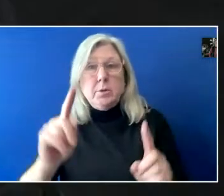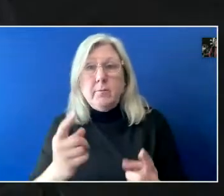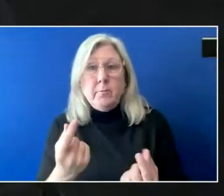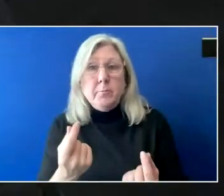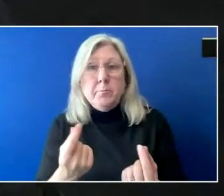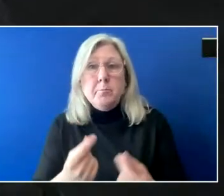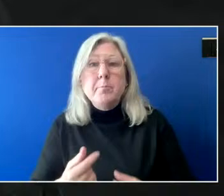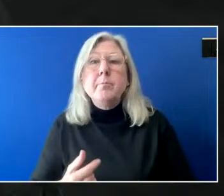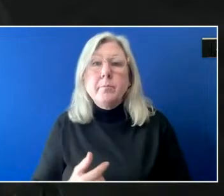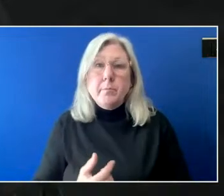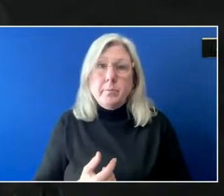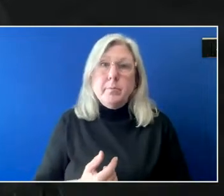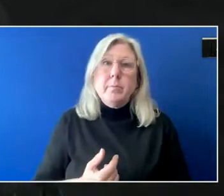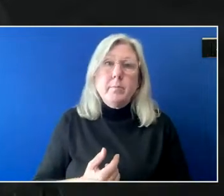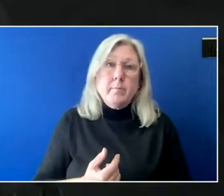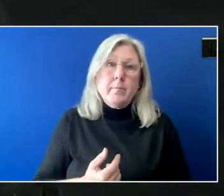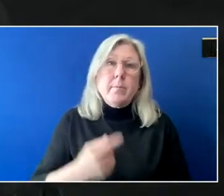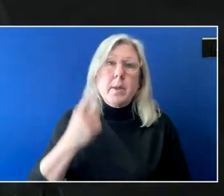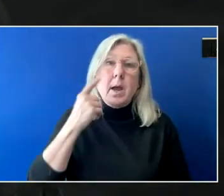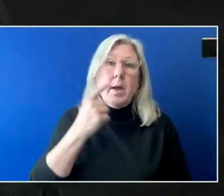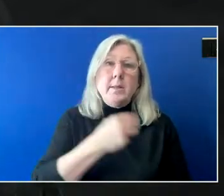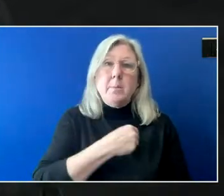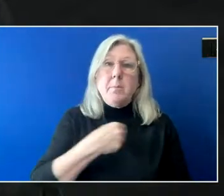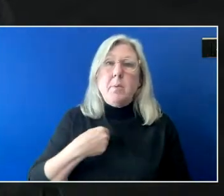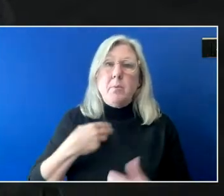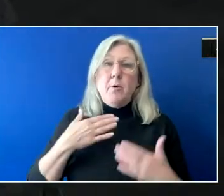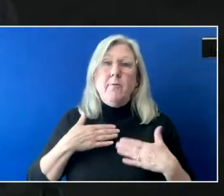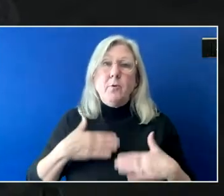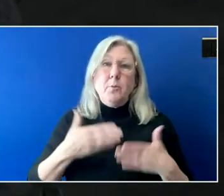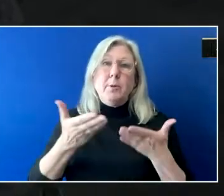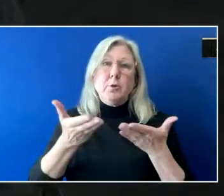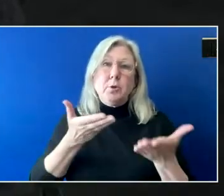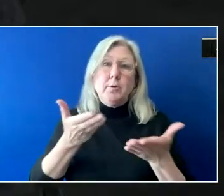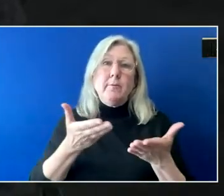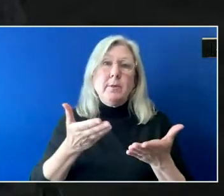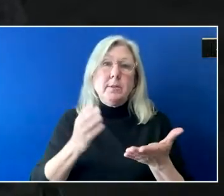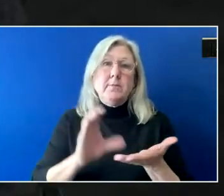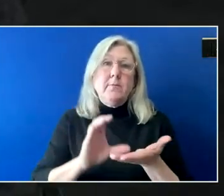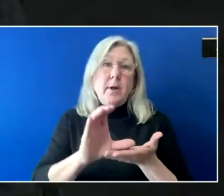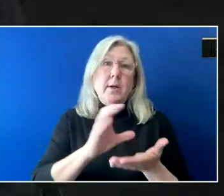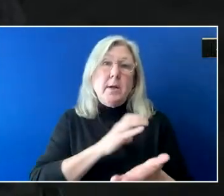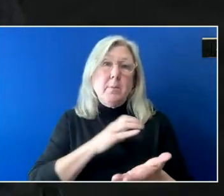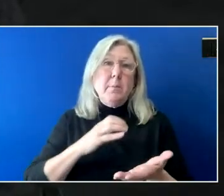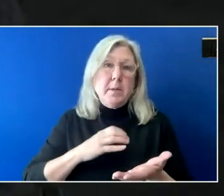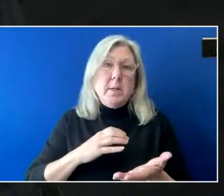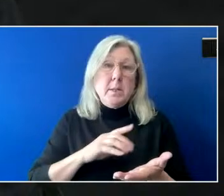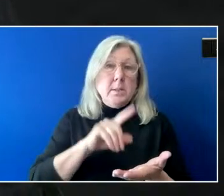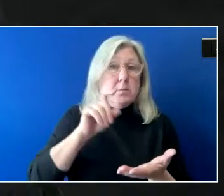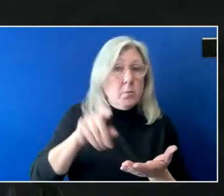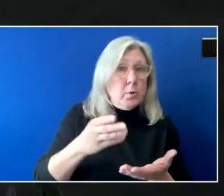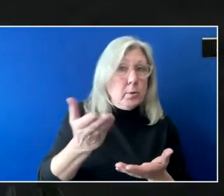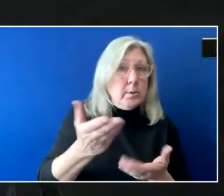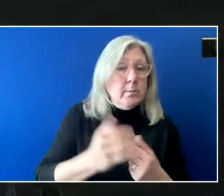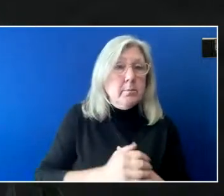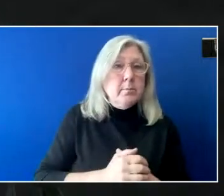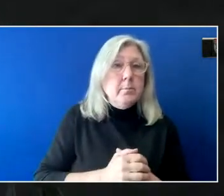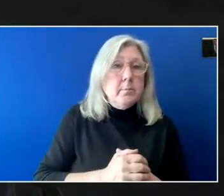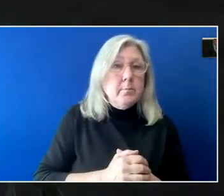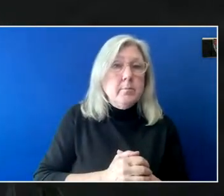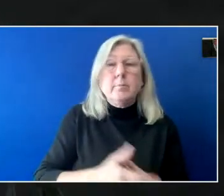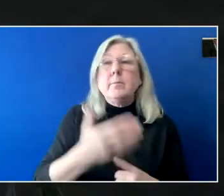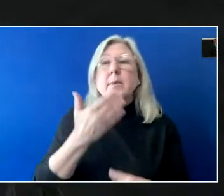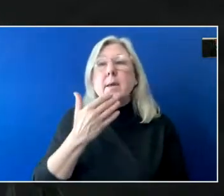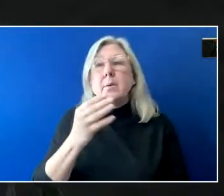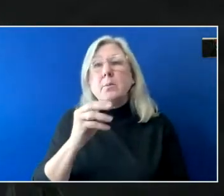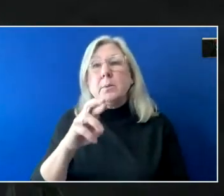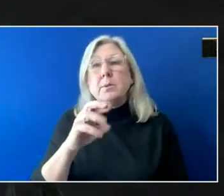think the member of the Human Services funding committee is query thank you Mr